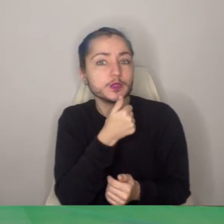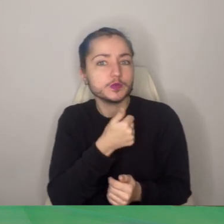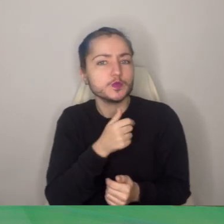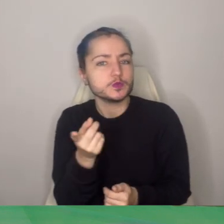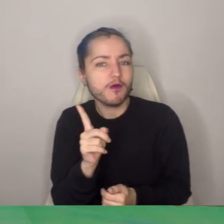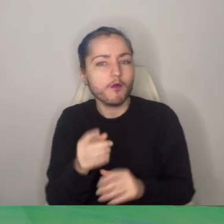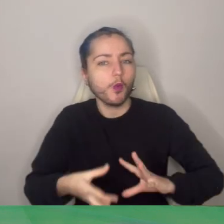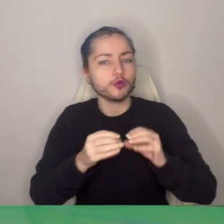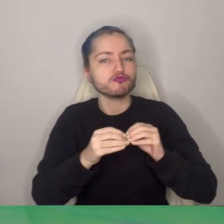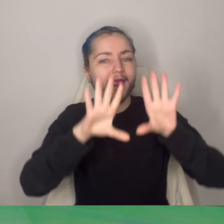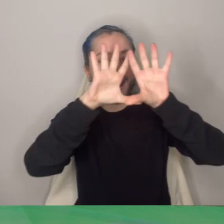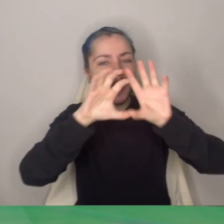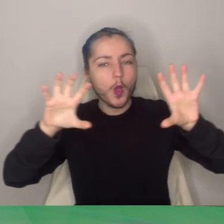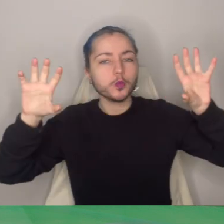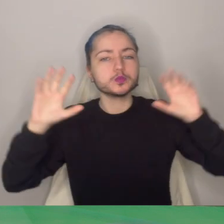clouds. So